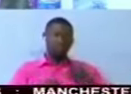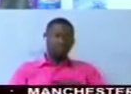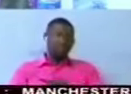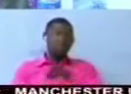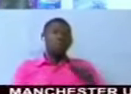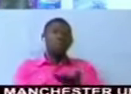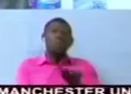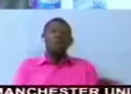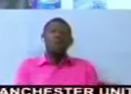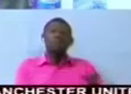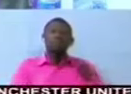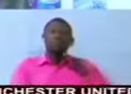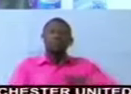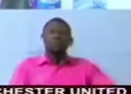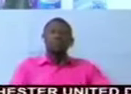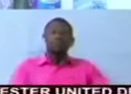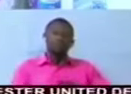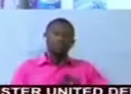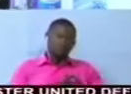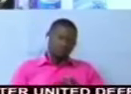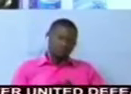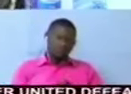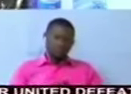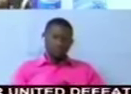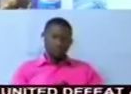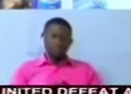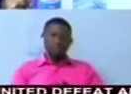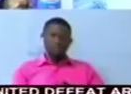we seated. Ne ma lutax nga